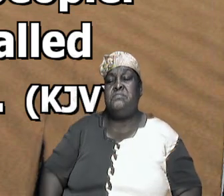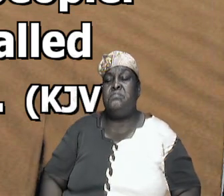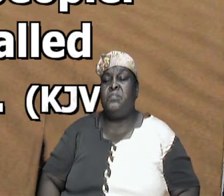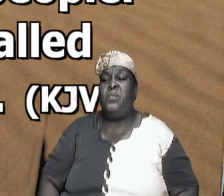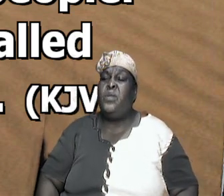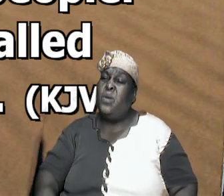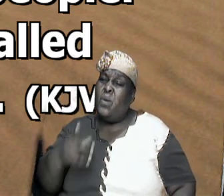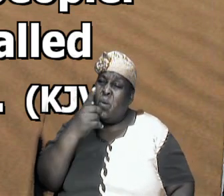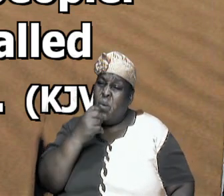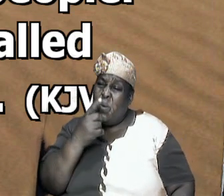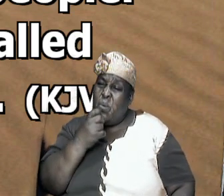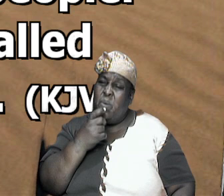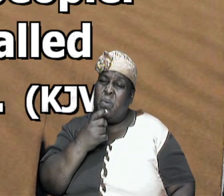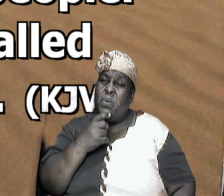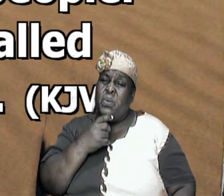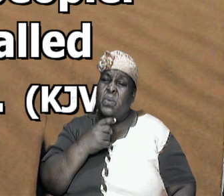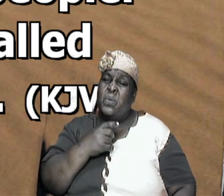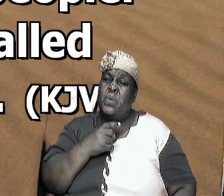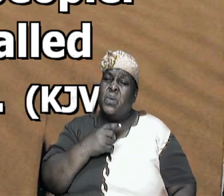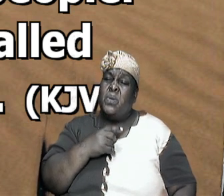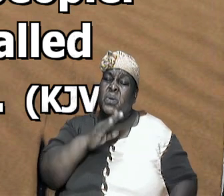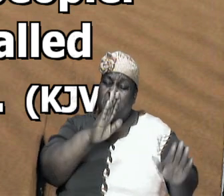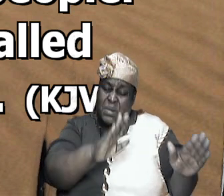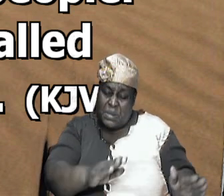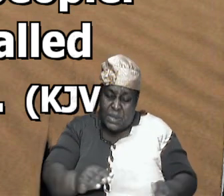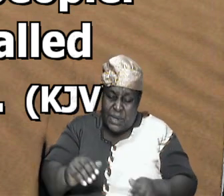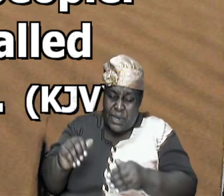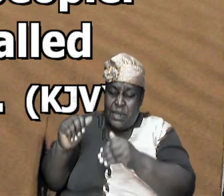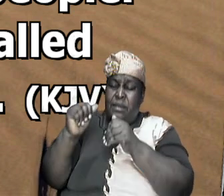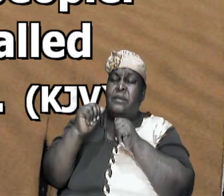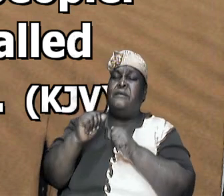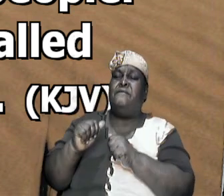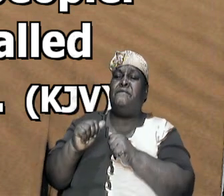know, who is going to leave